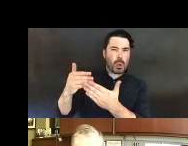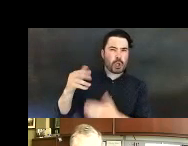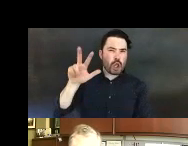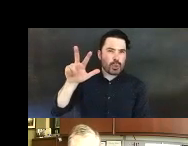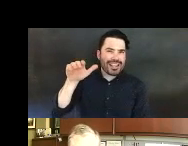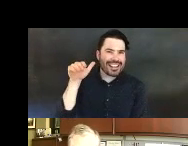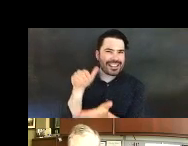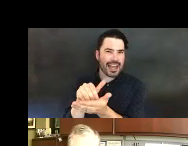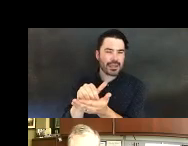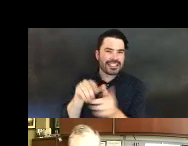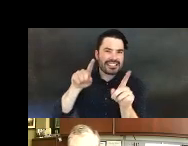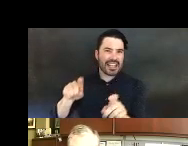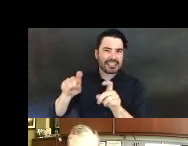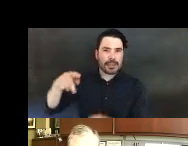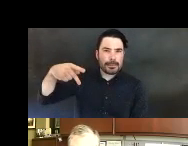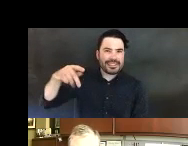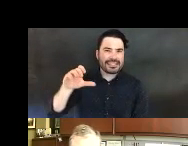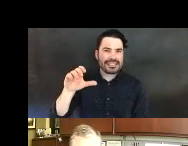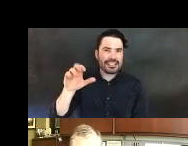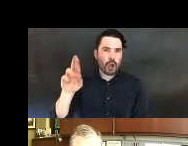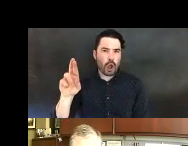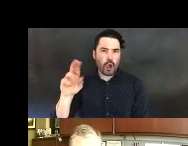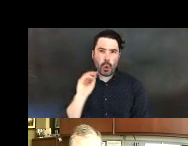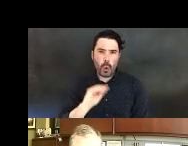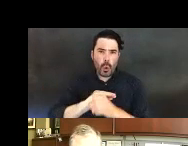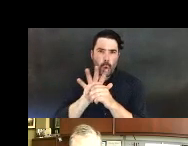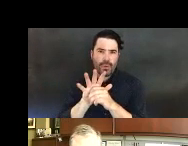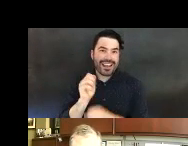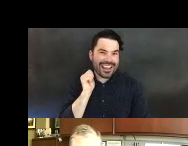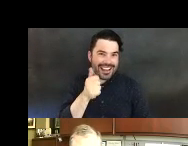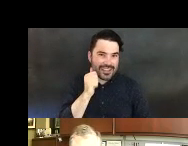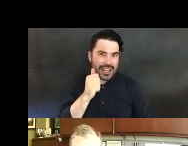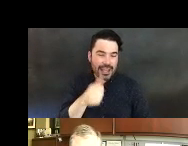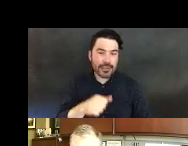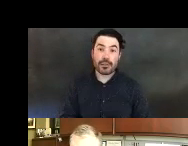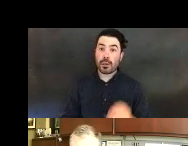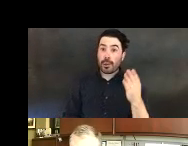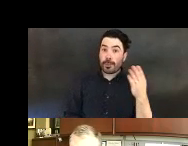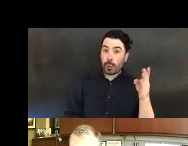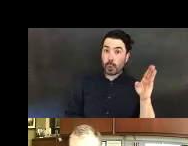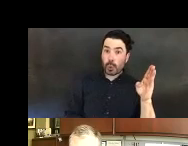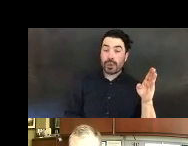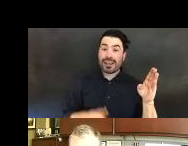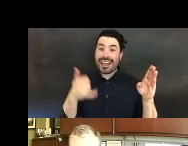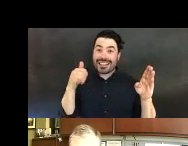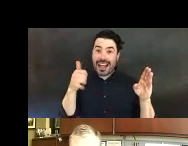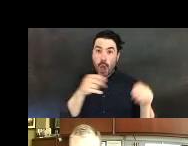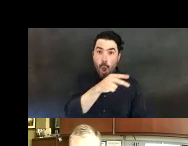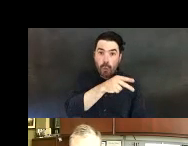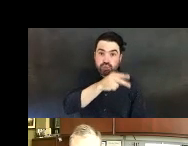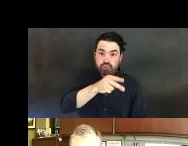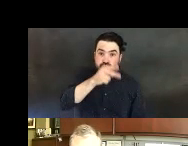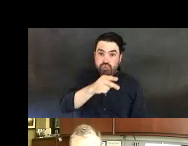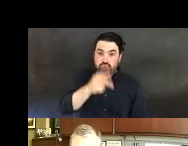3,000 COVID PCR tests a day. The blue and the yellow lines, which squiggle across the graph there, show you